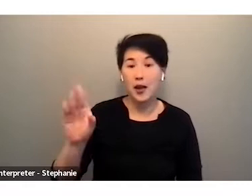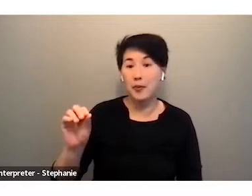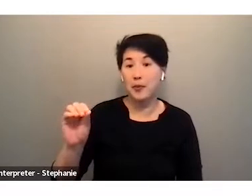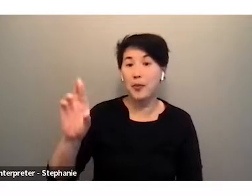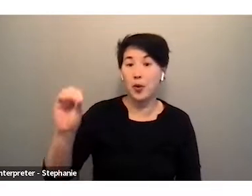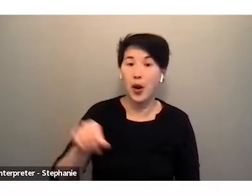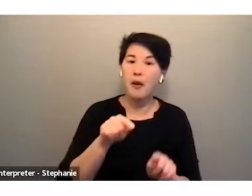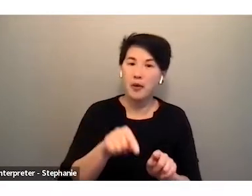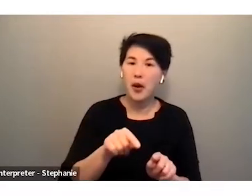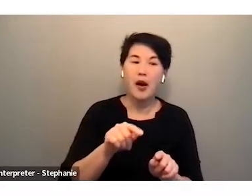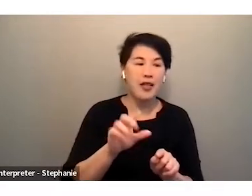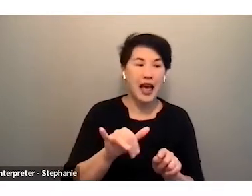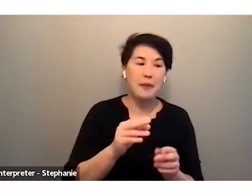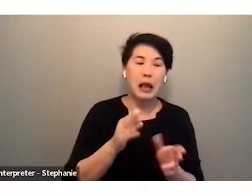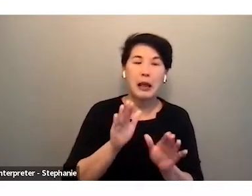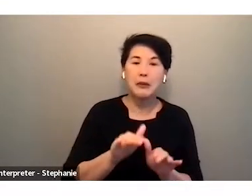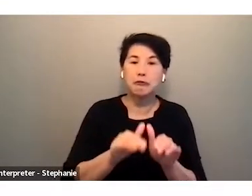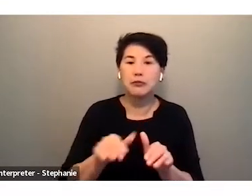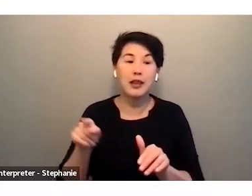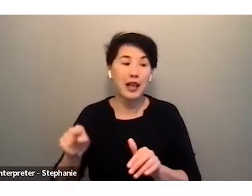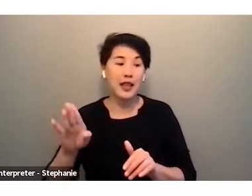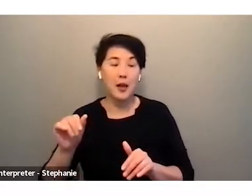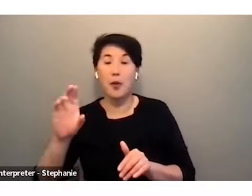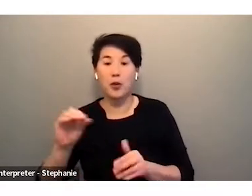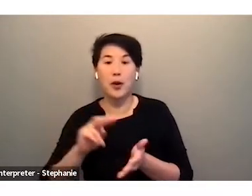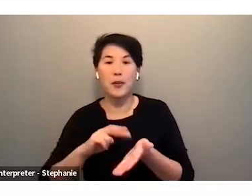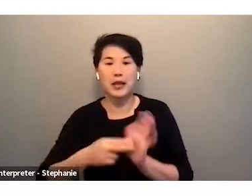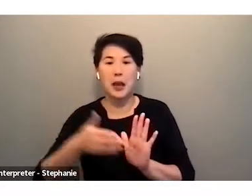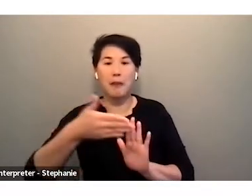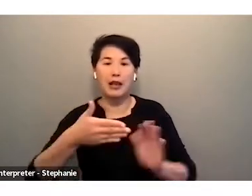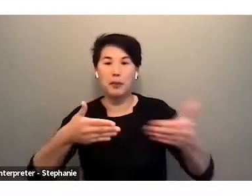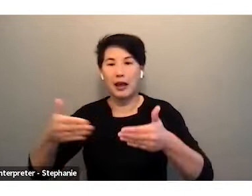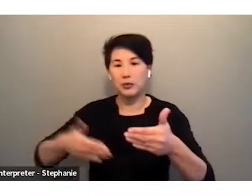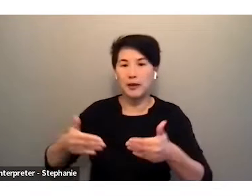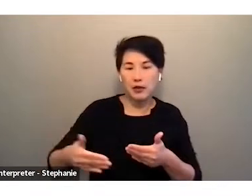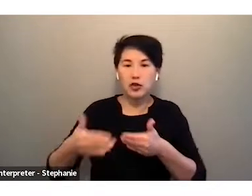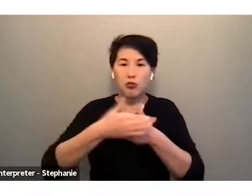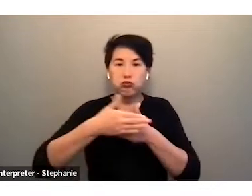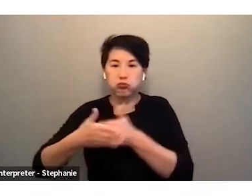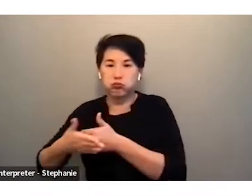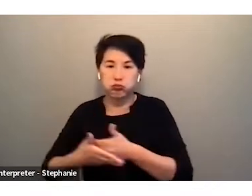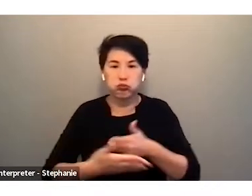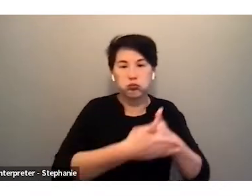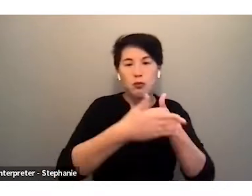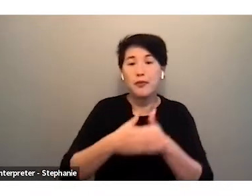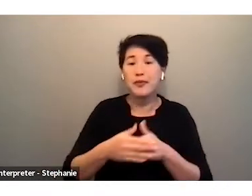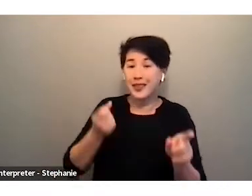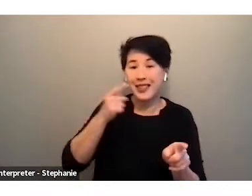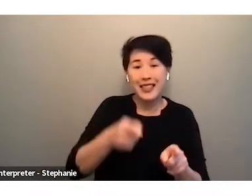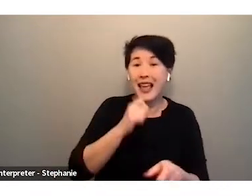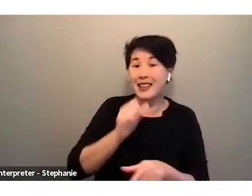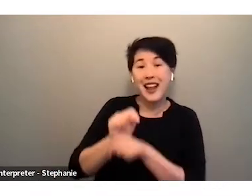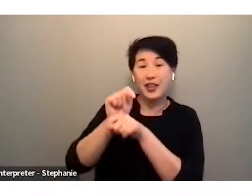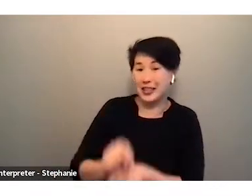and buro essentially means like patches or patchwork. So although this isn't traditional sashiko and